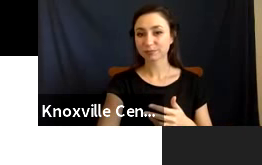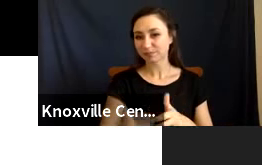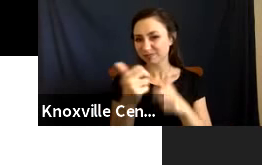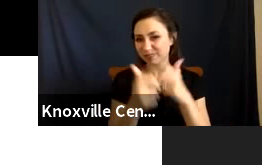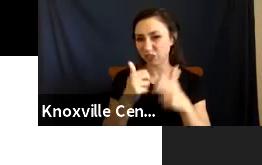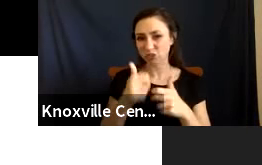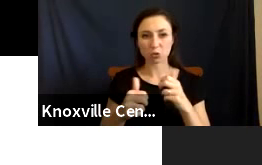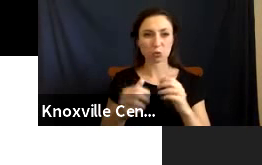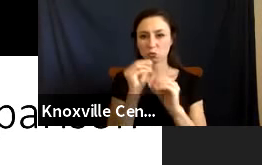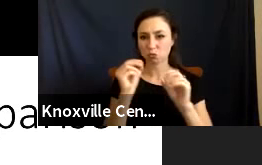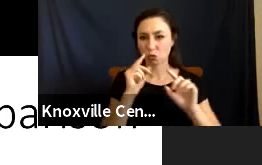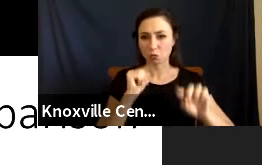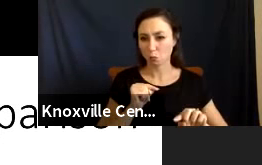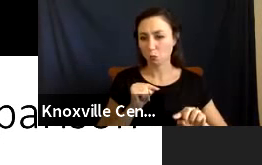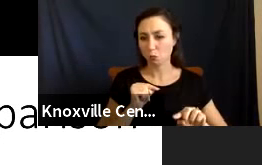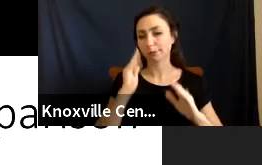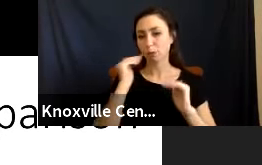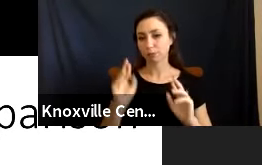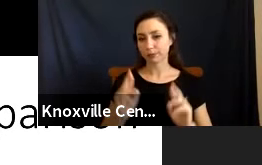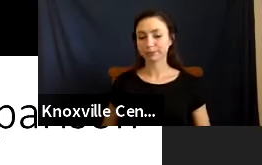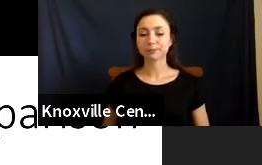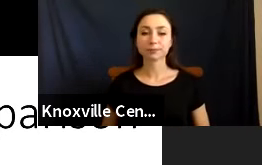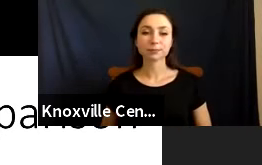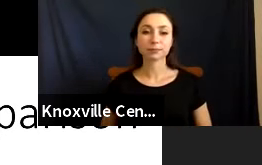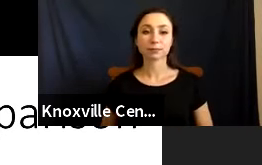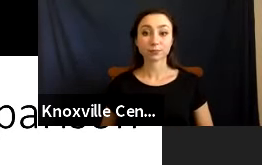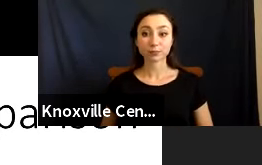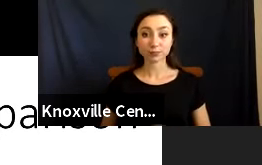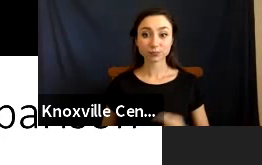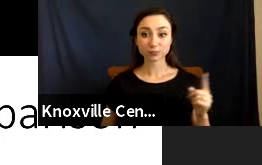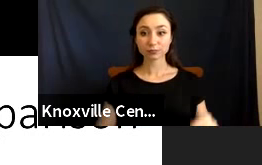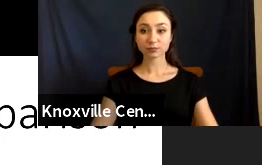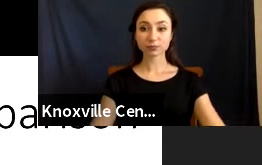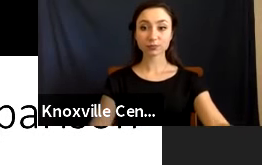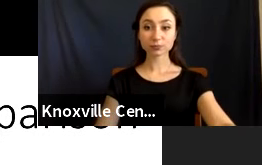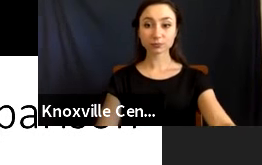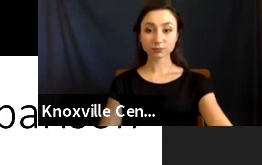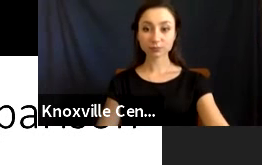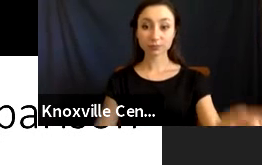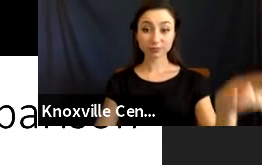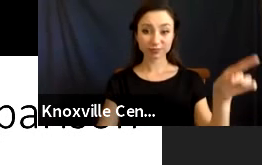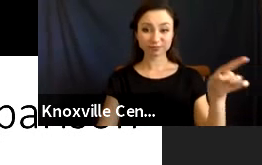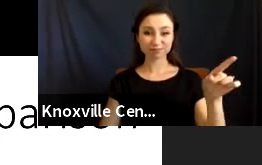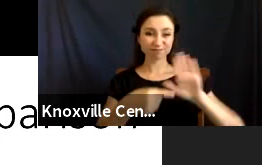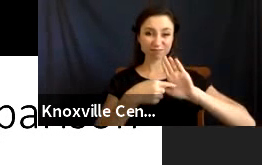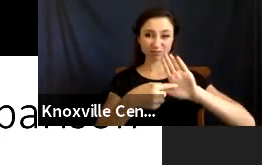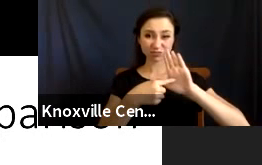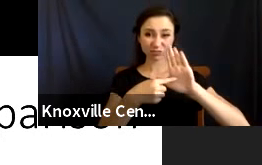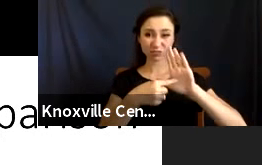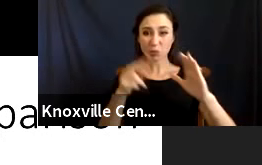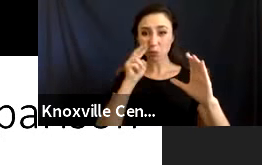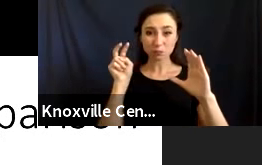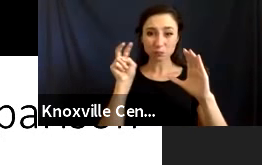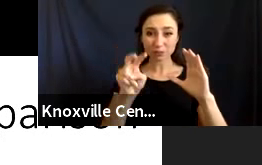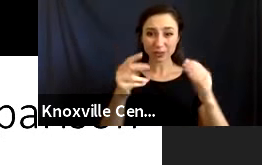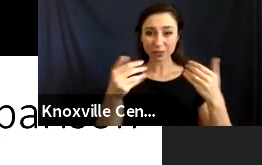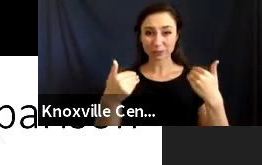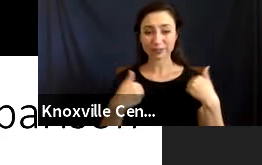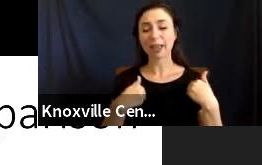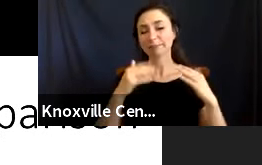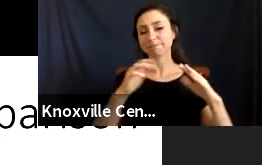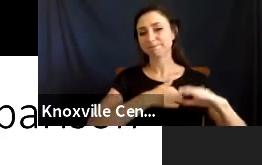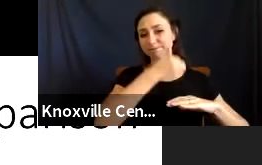Next slide, please. And so this just shows the projections that we had based on the overall